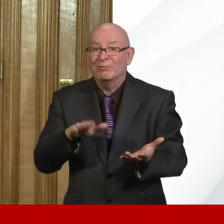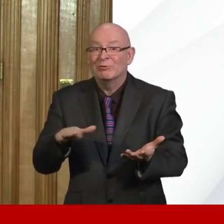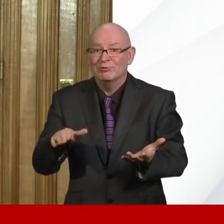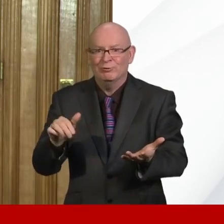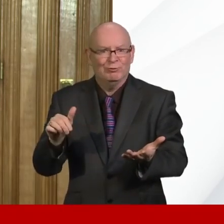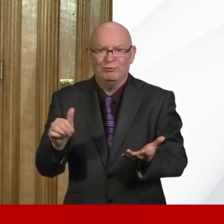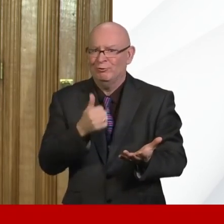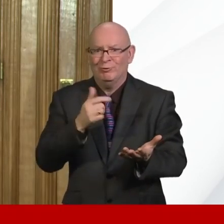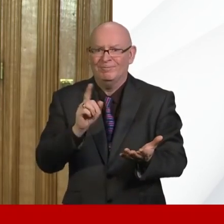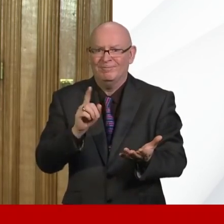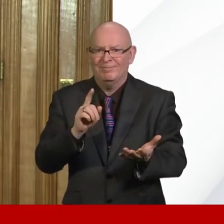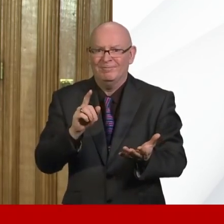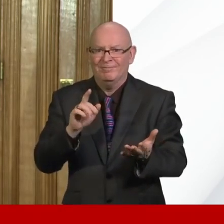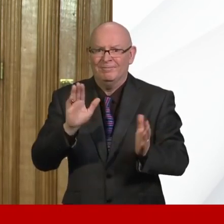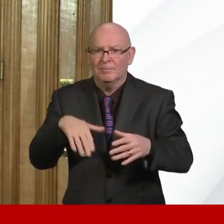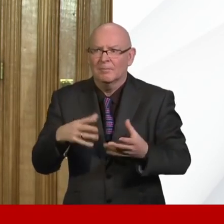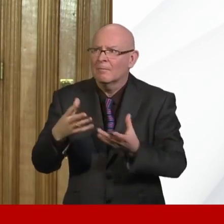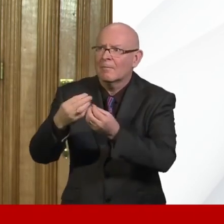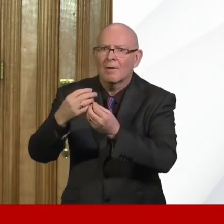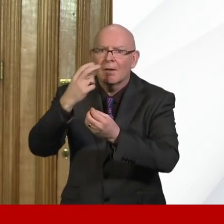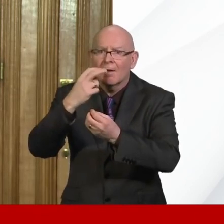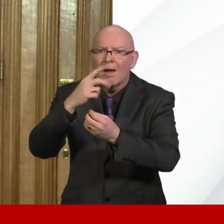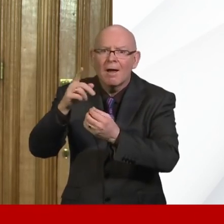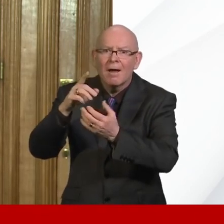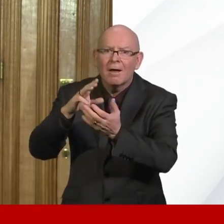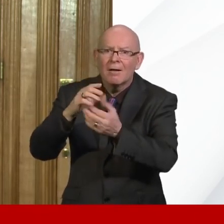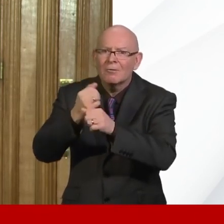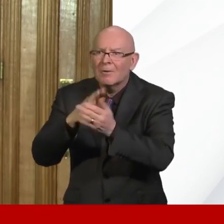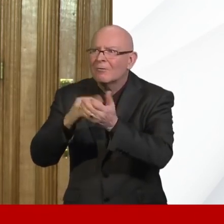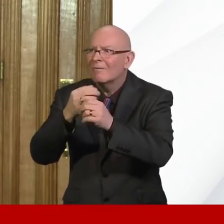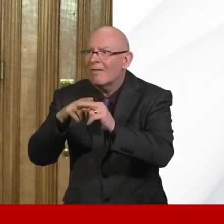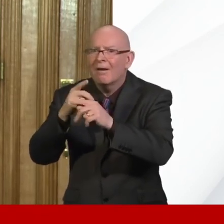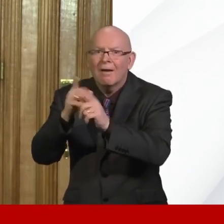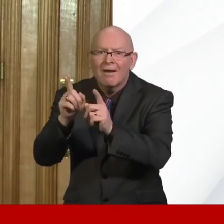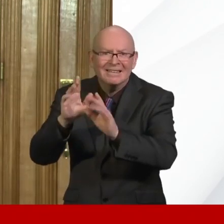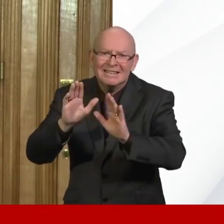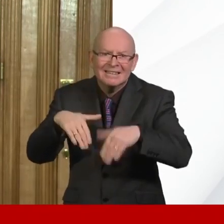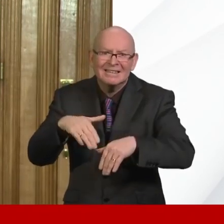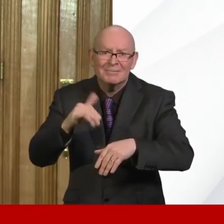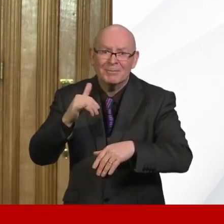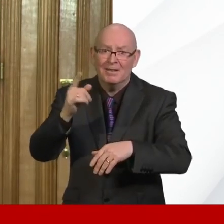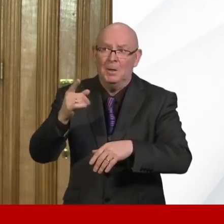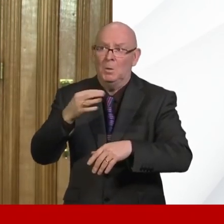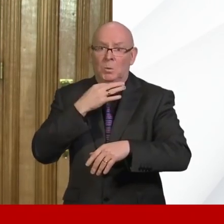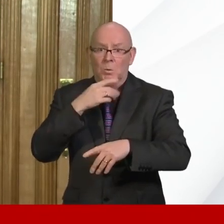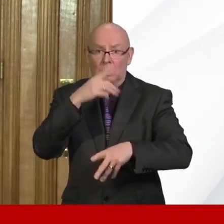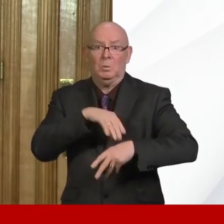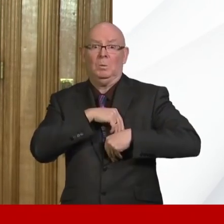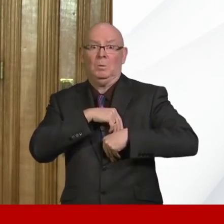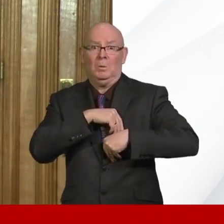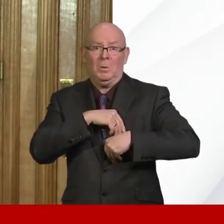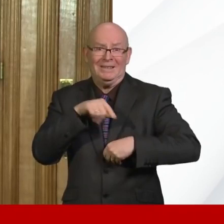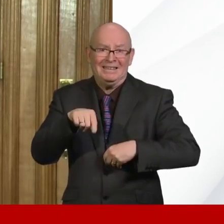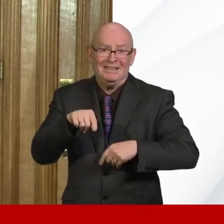to comply with these measures. I particularly want to thank teachers, head teachers, all the support